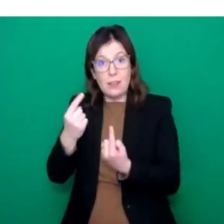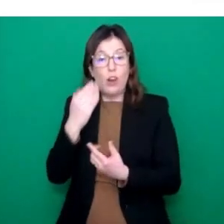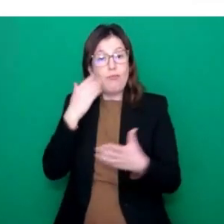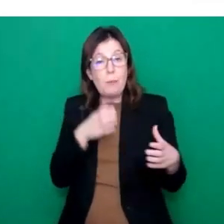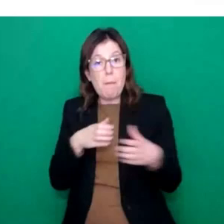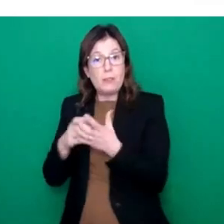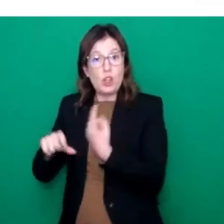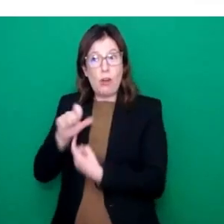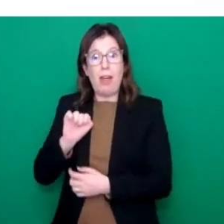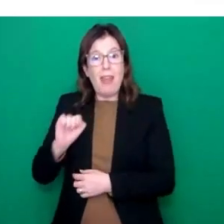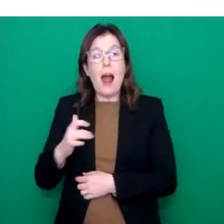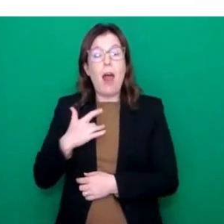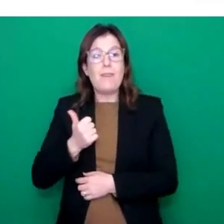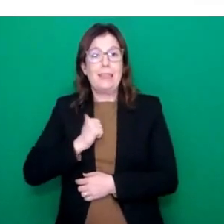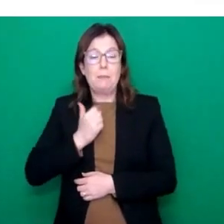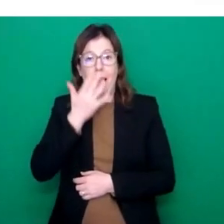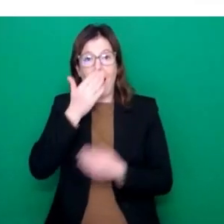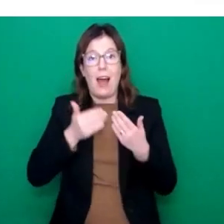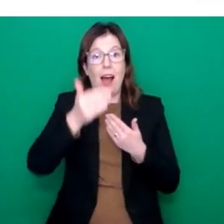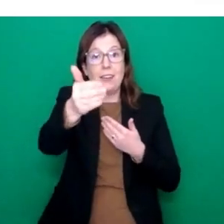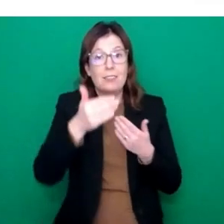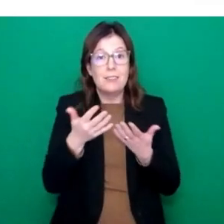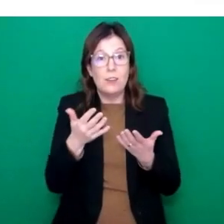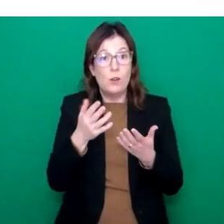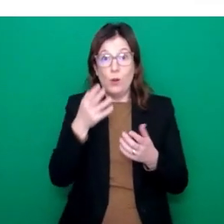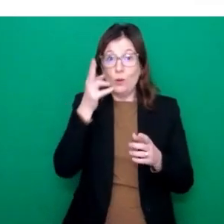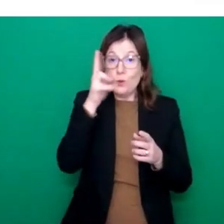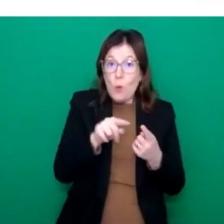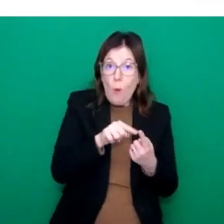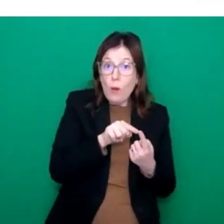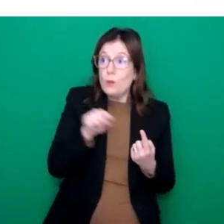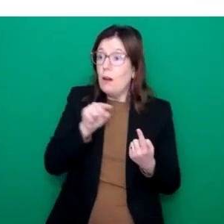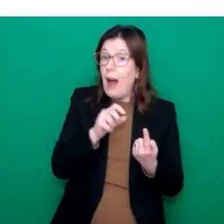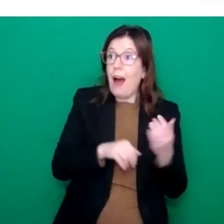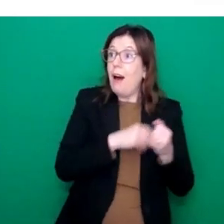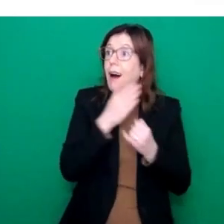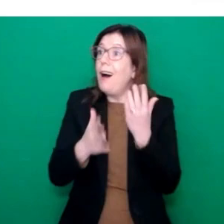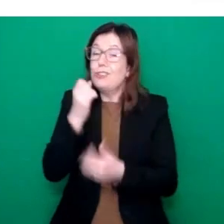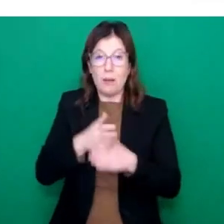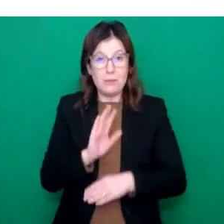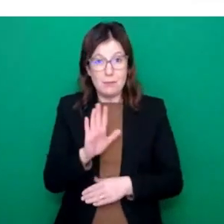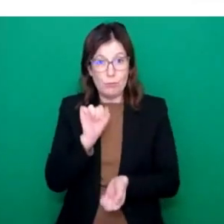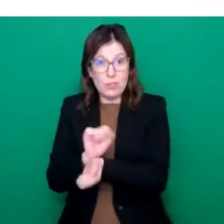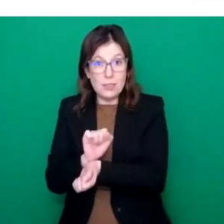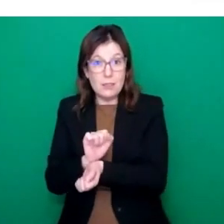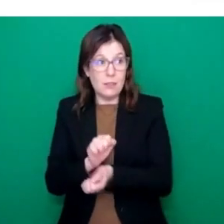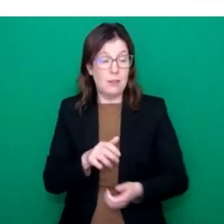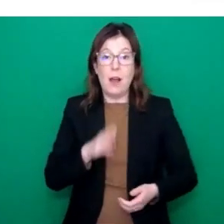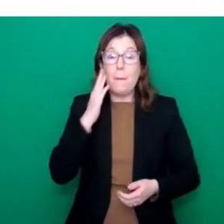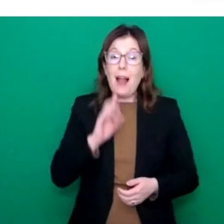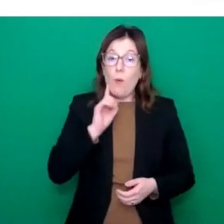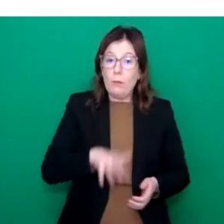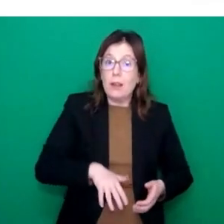minoritized communities have the school to prison pipeline. We know with the statistics around perinatal mental health for Black women,